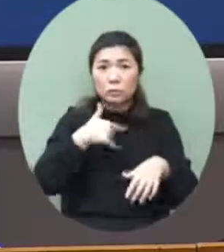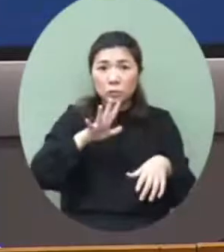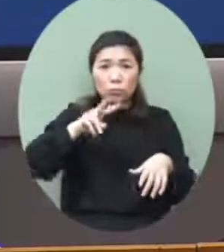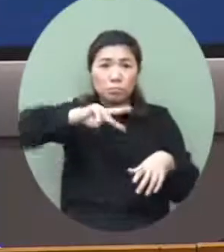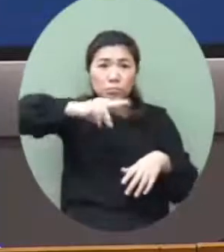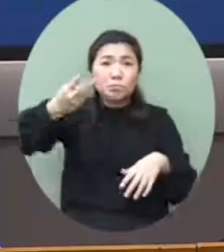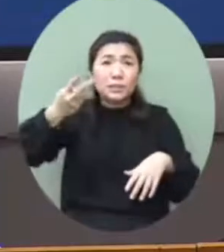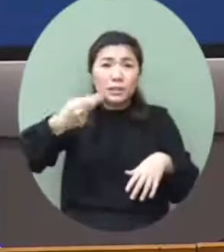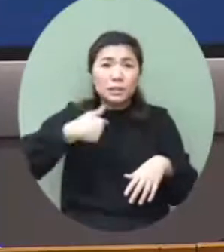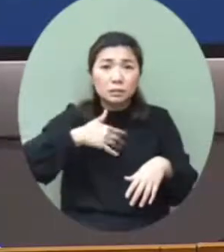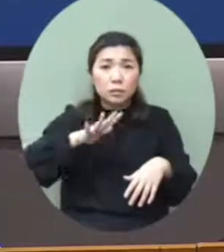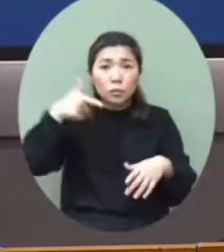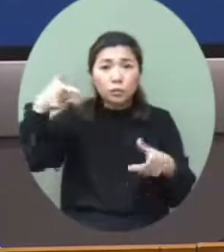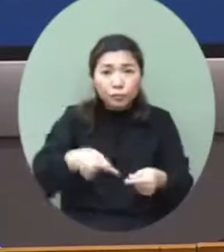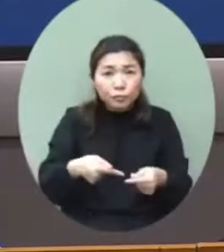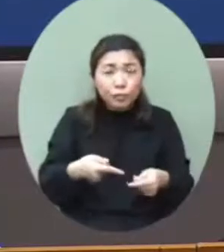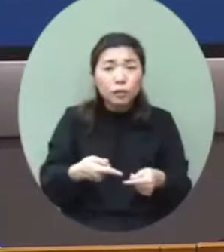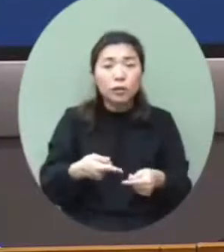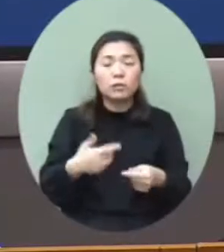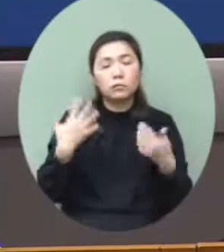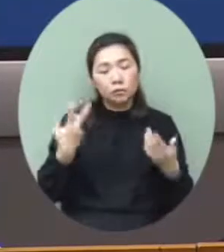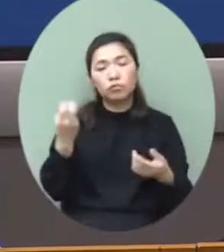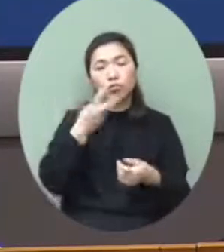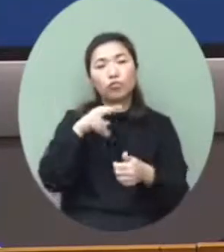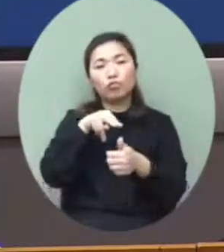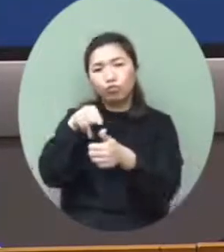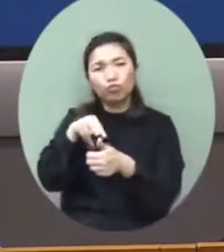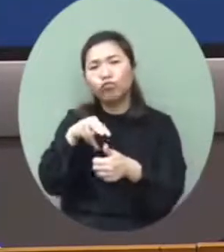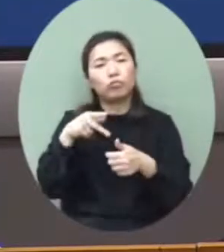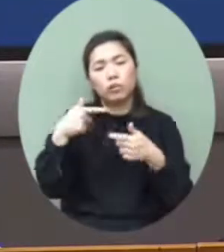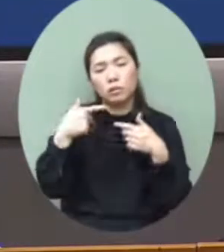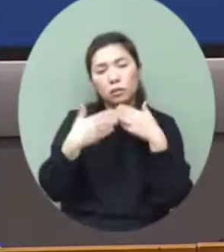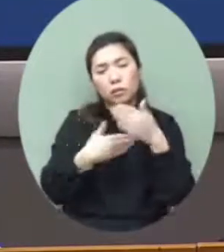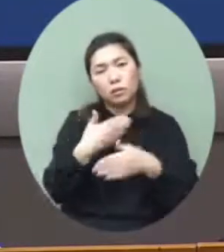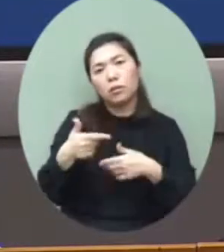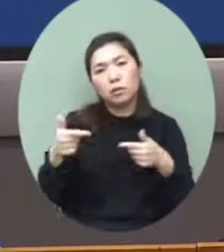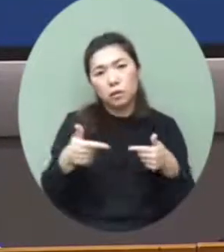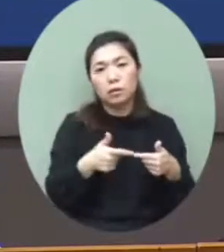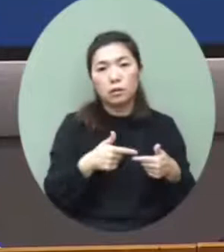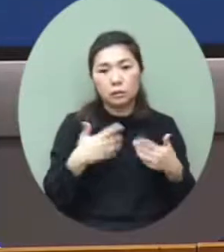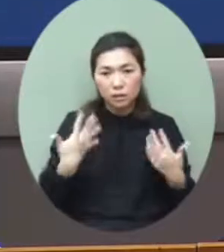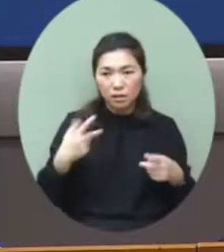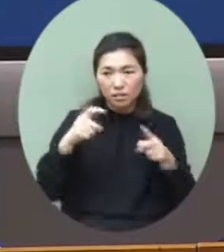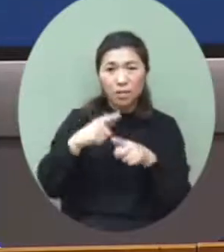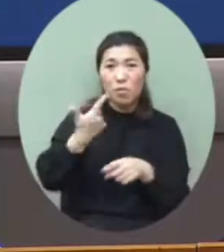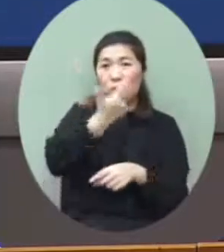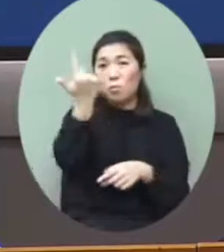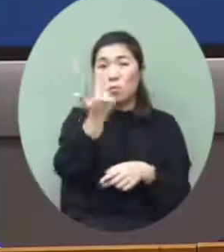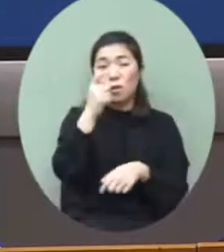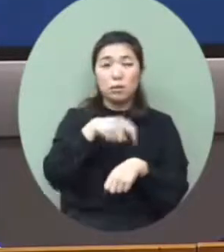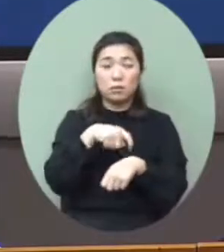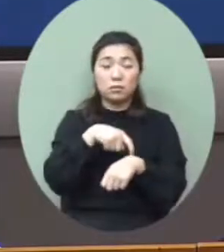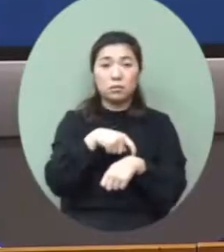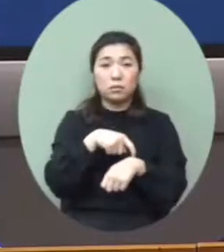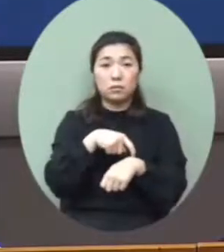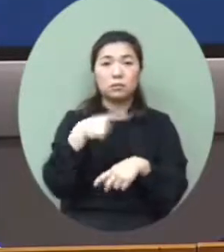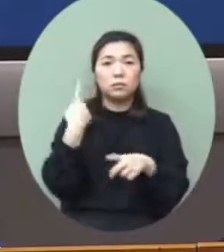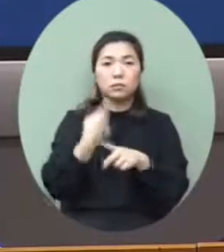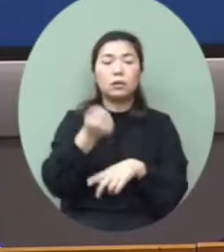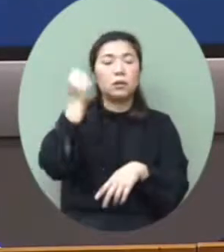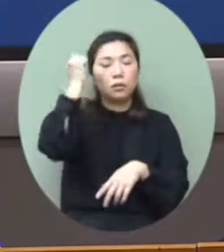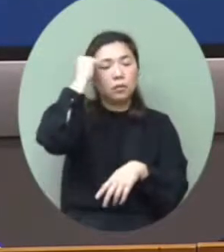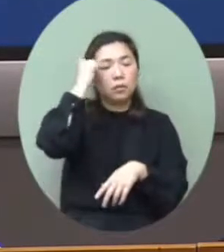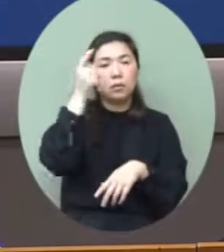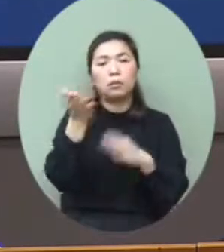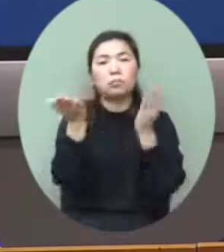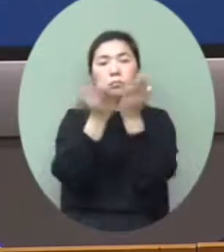As to whether we still need so many community isolation facilities, we are constantly